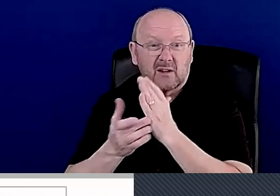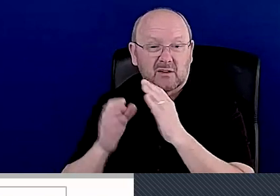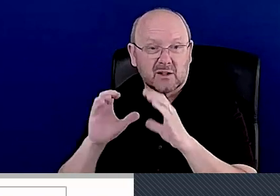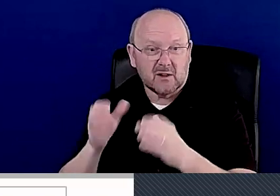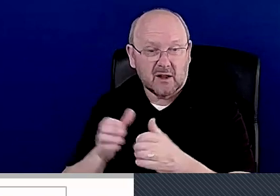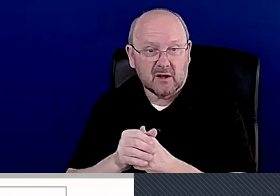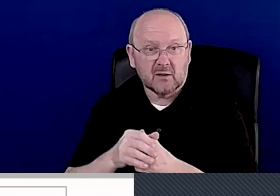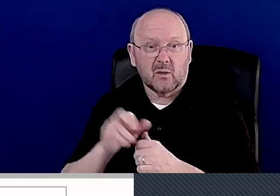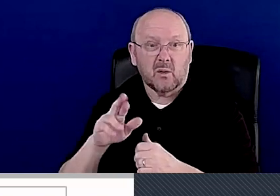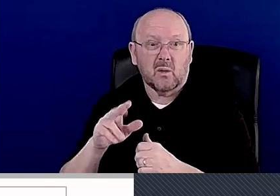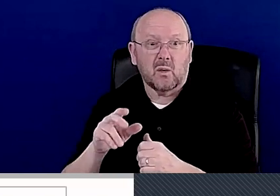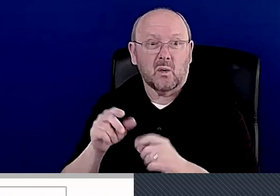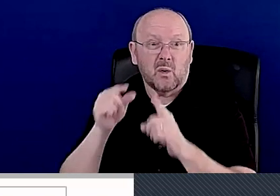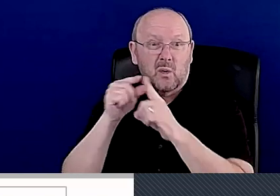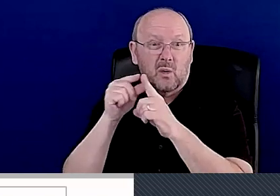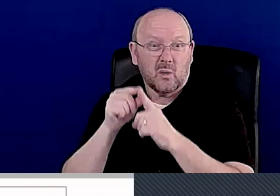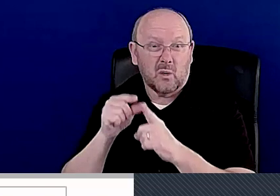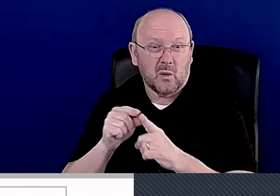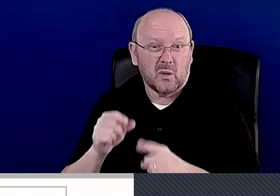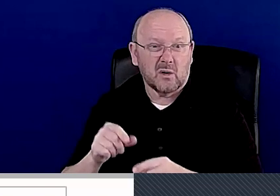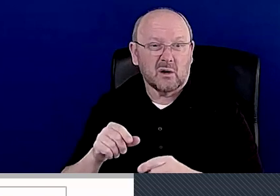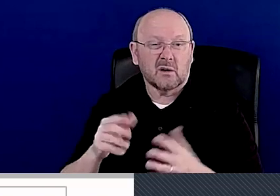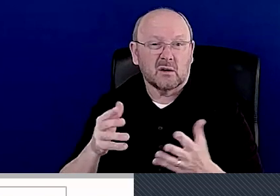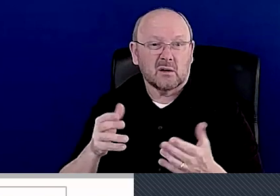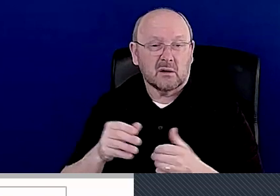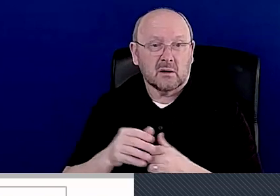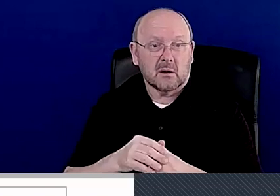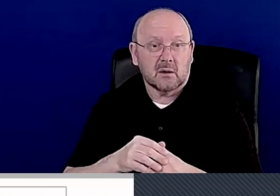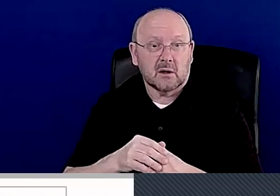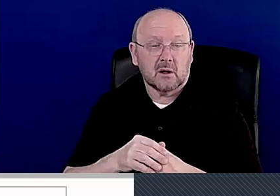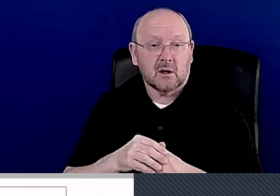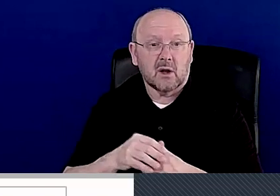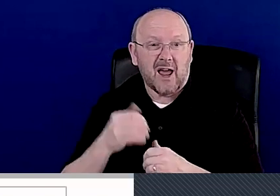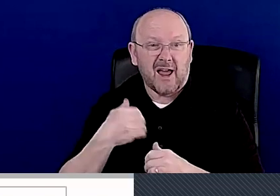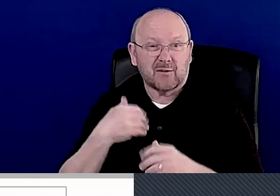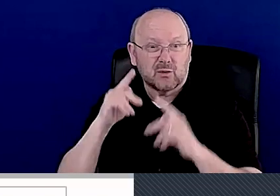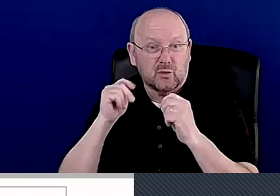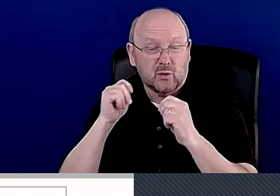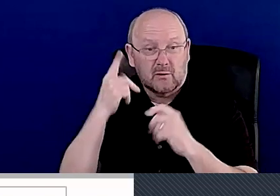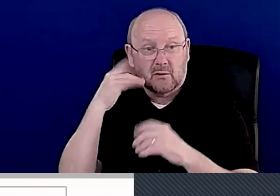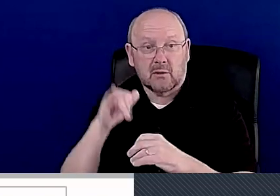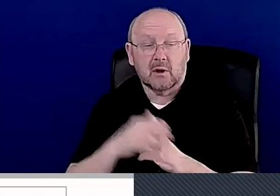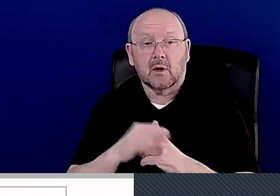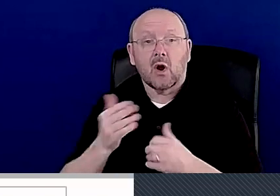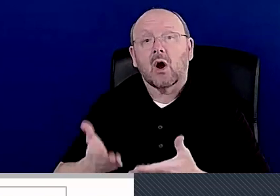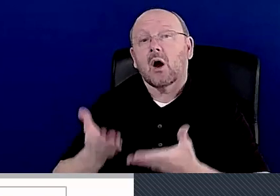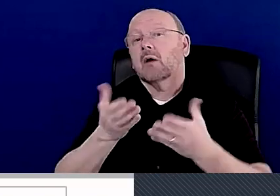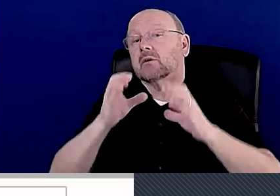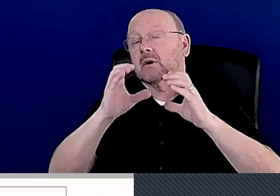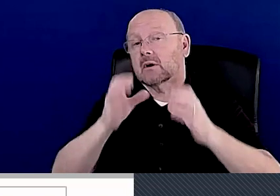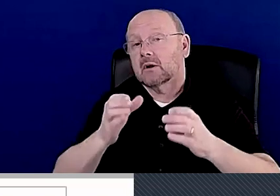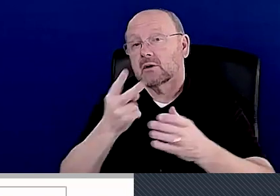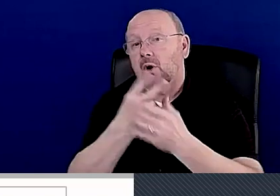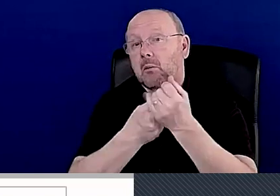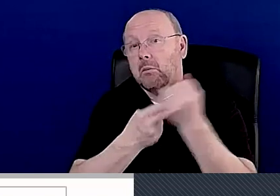whole world here at the college. But what we're doing now is offering classes that both institutions have agreed